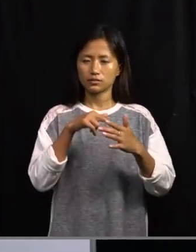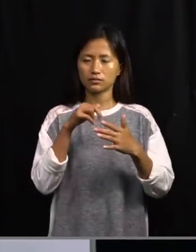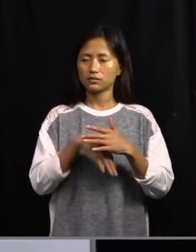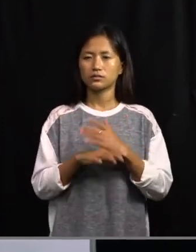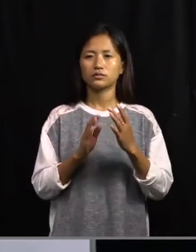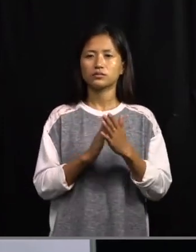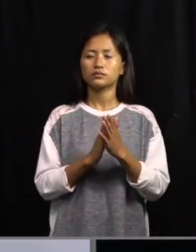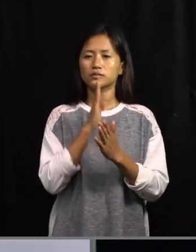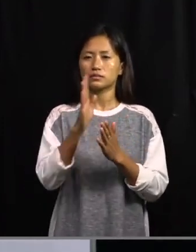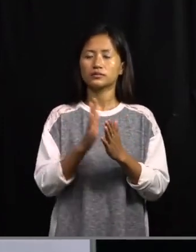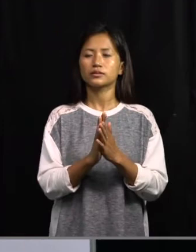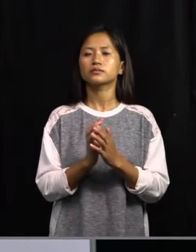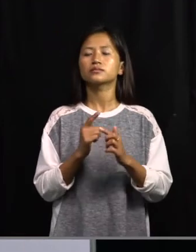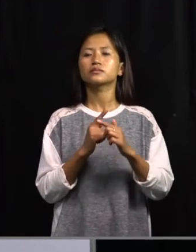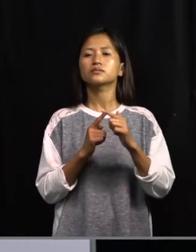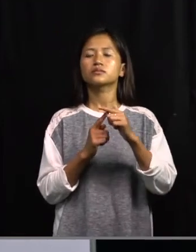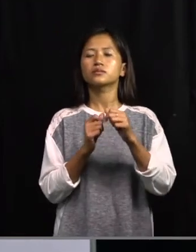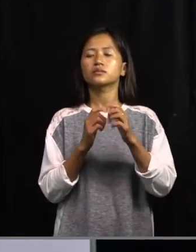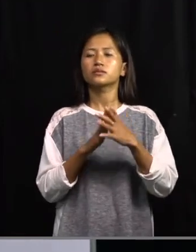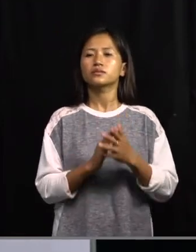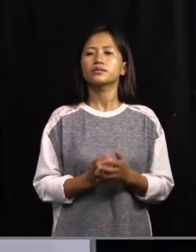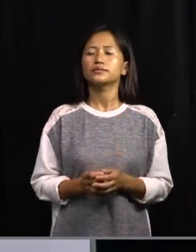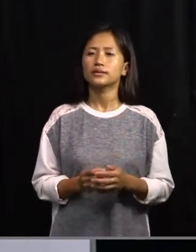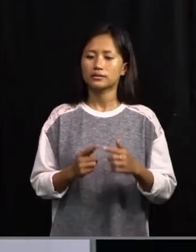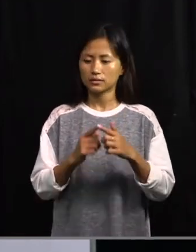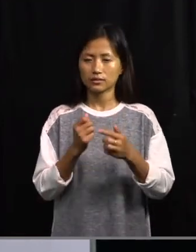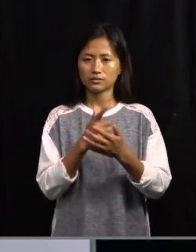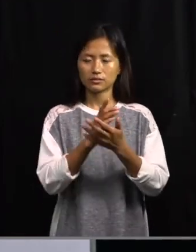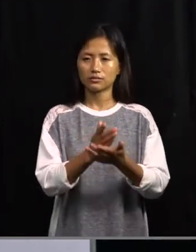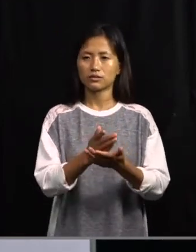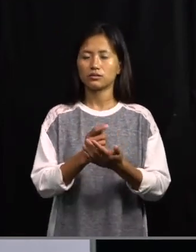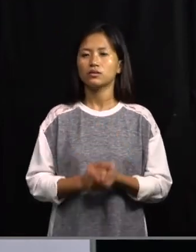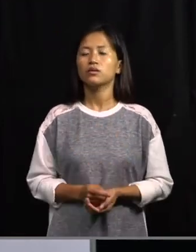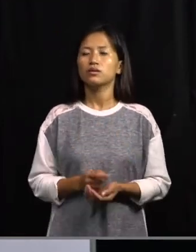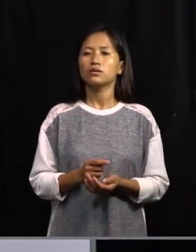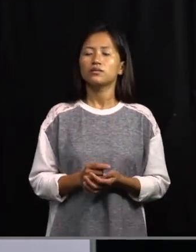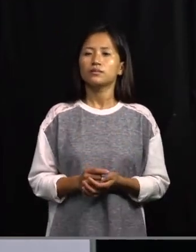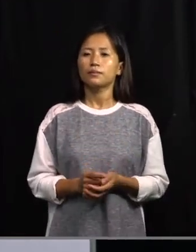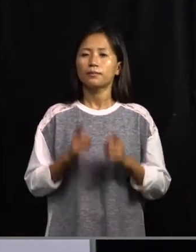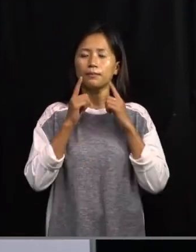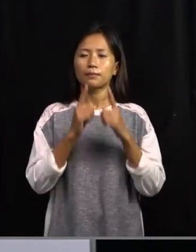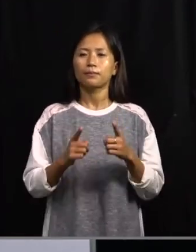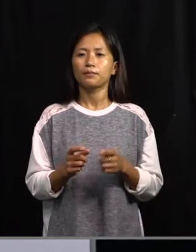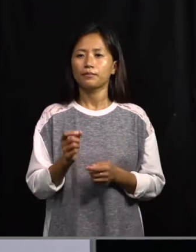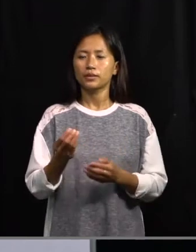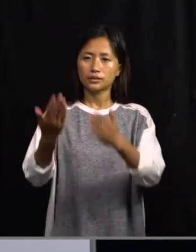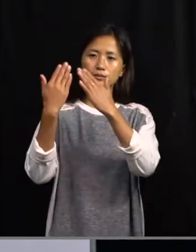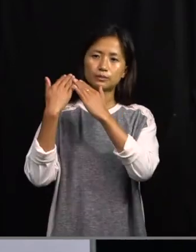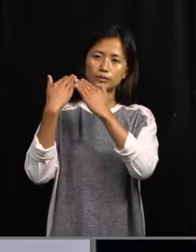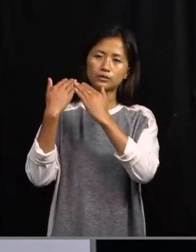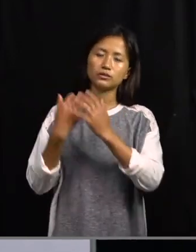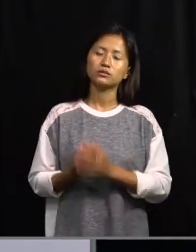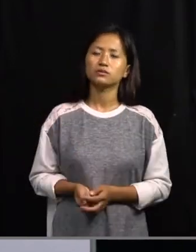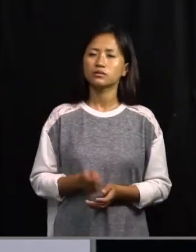because taxation is imposed on you. Liability to pay the tax is on you, but the burden can